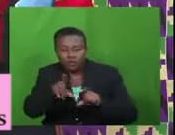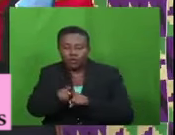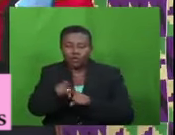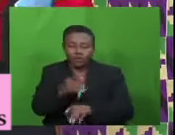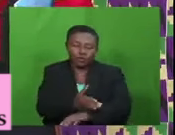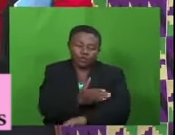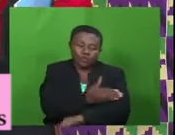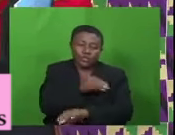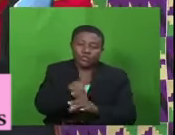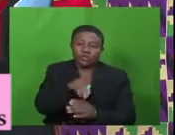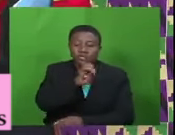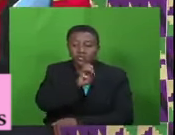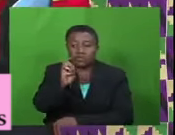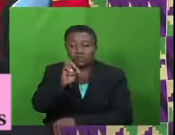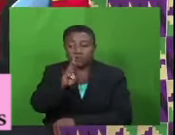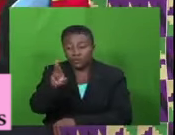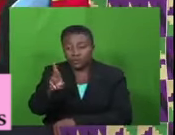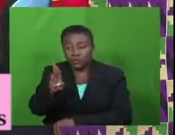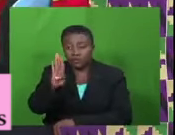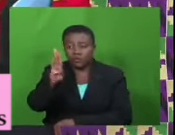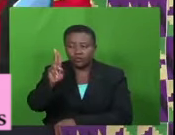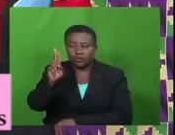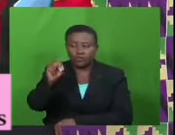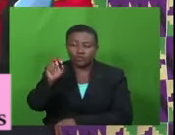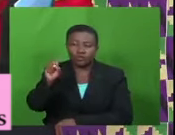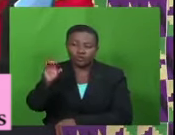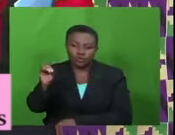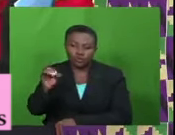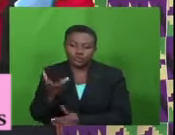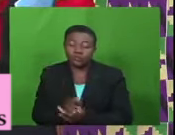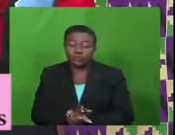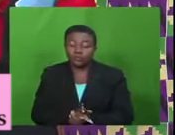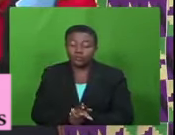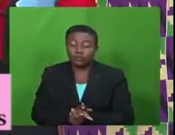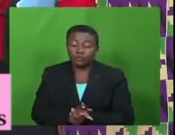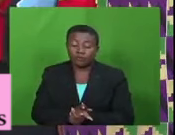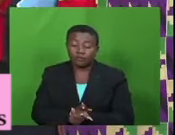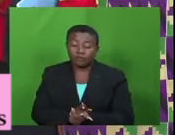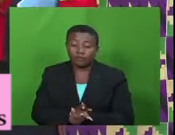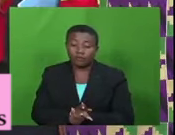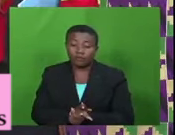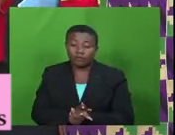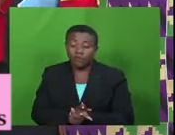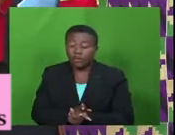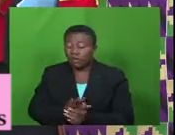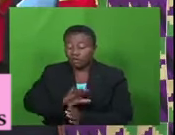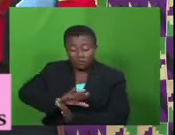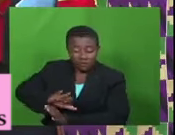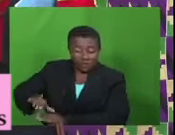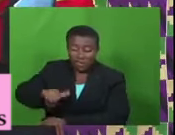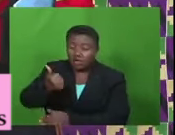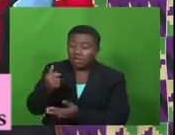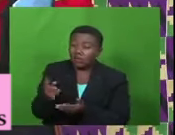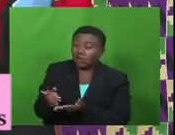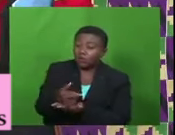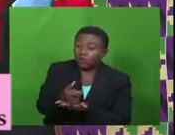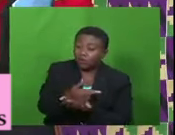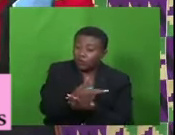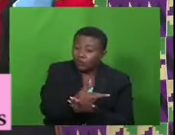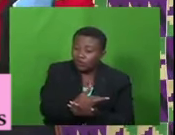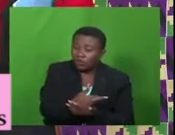region. Mr. Speaker, apart from the enhancement of revenue and the judicious use